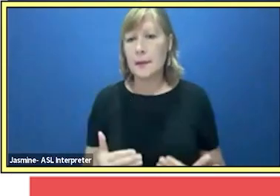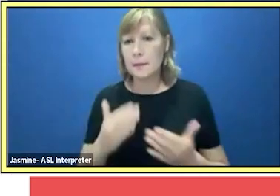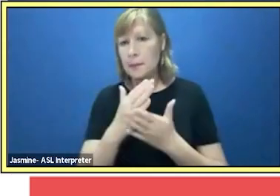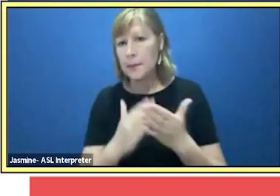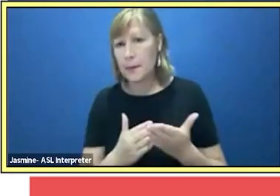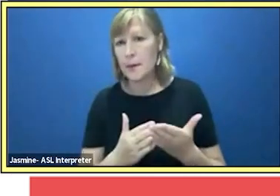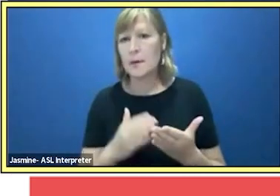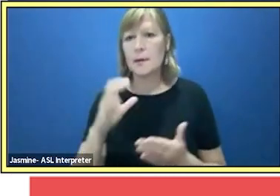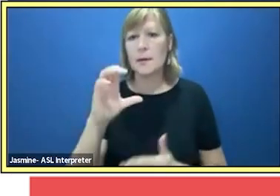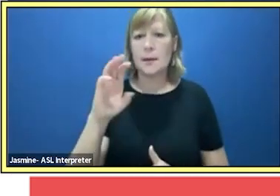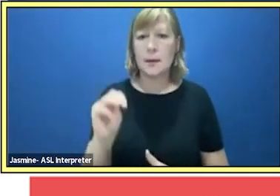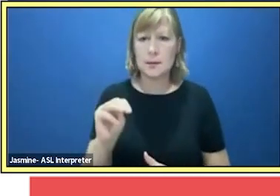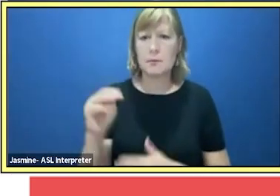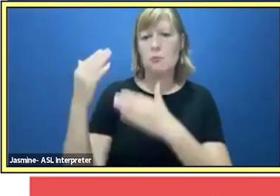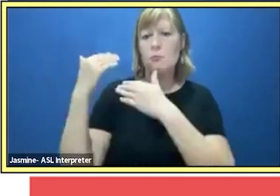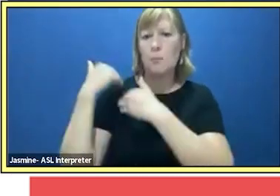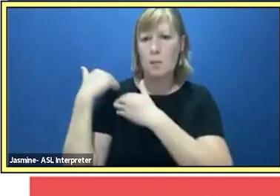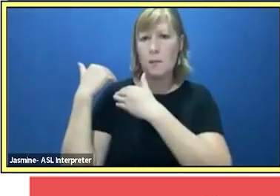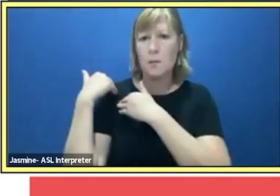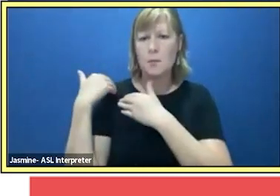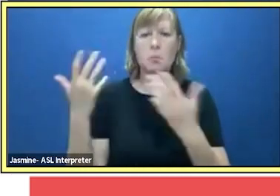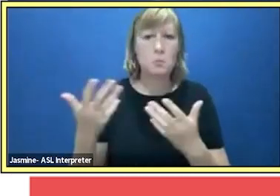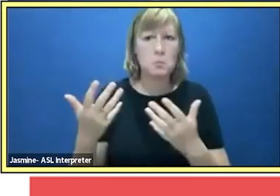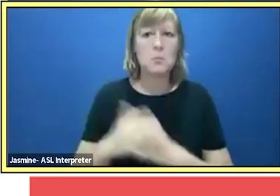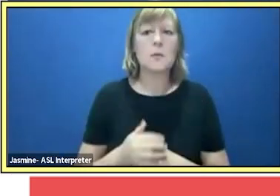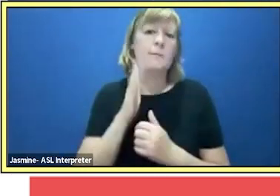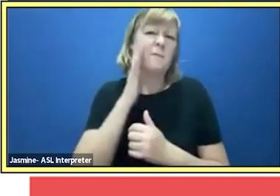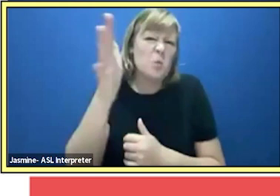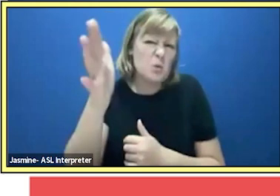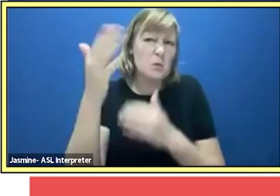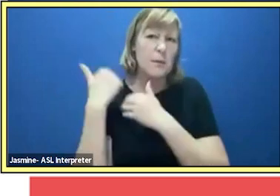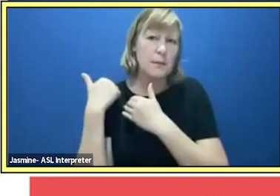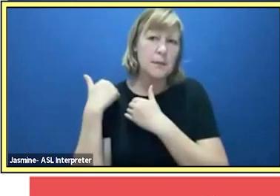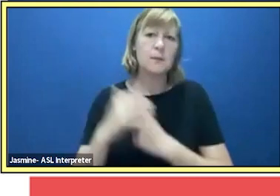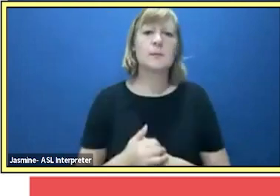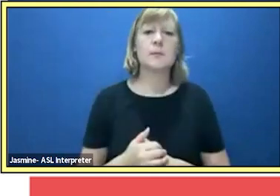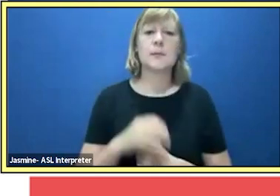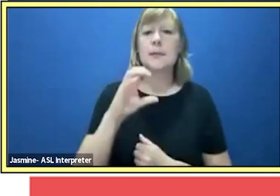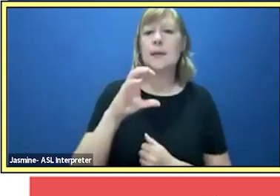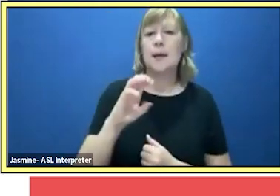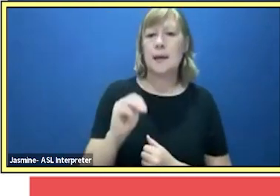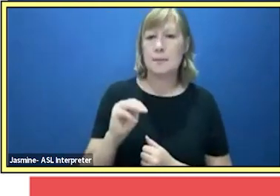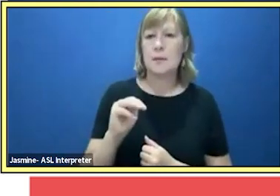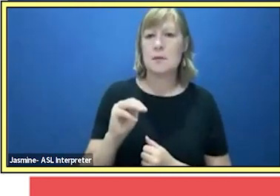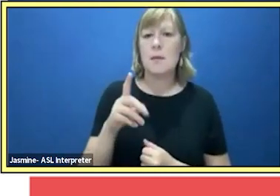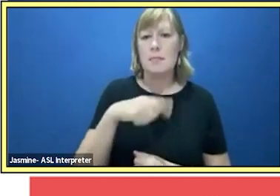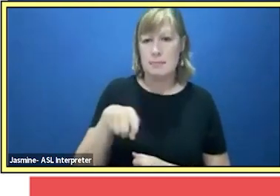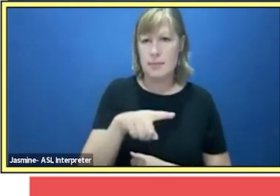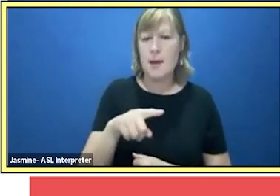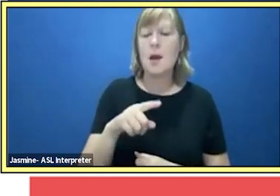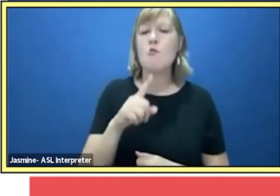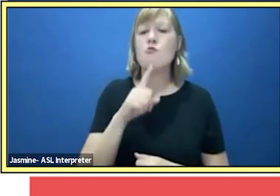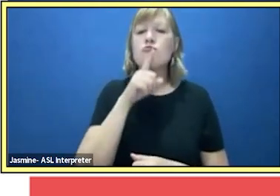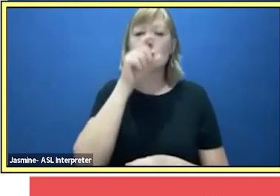So the next piece that case management is responsible for in the sort of future is that they are going to help to